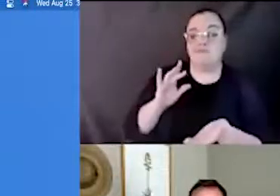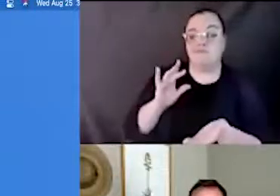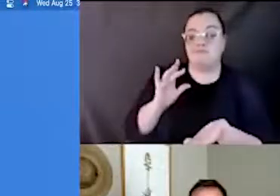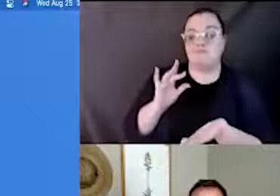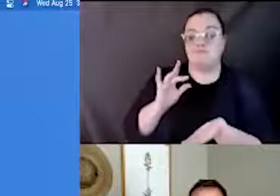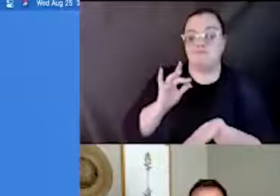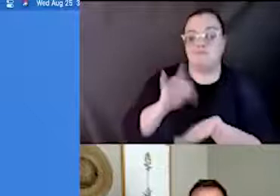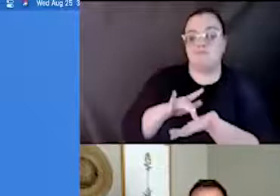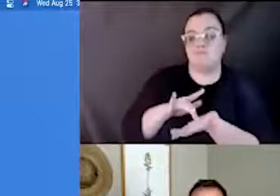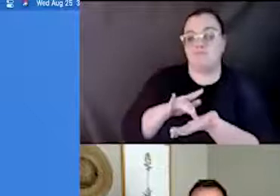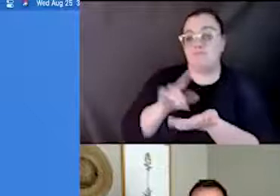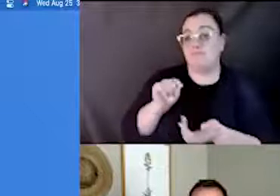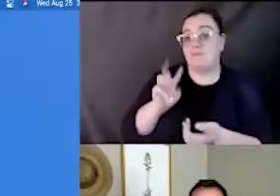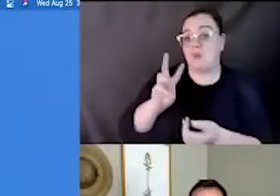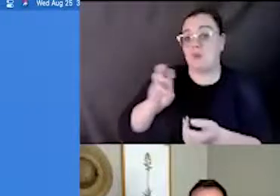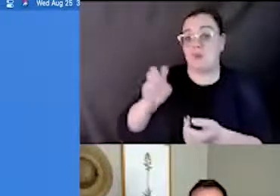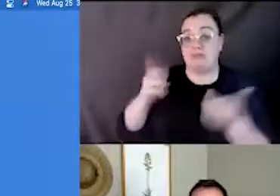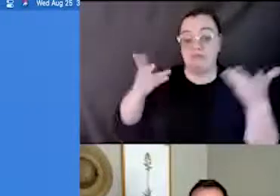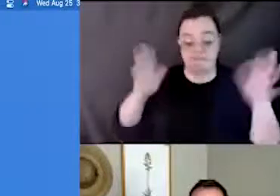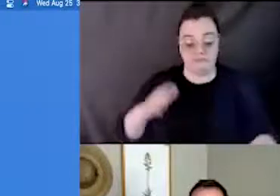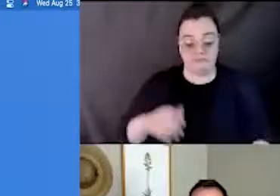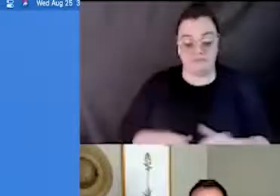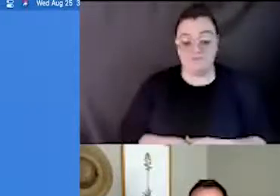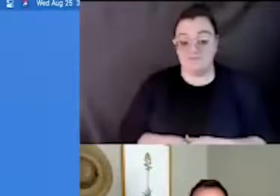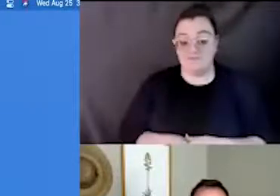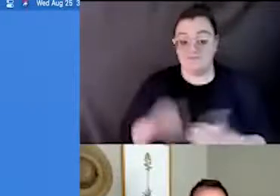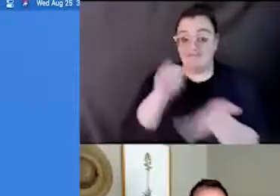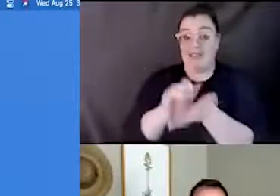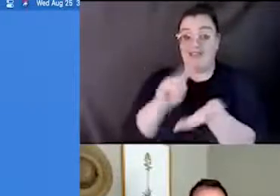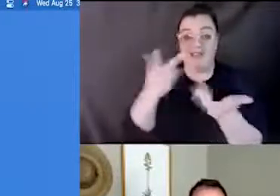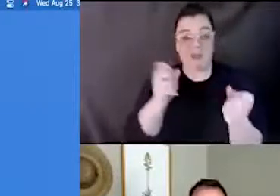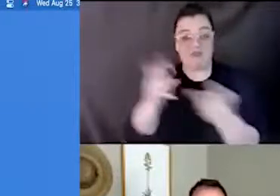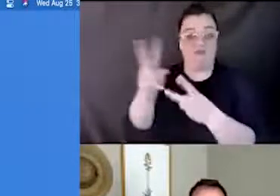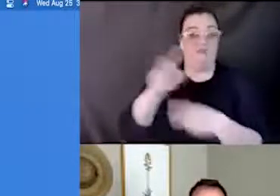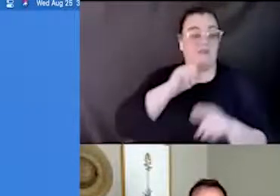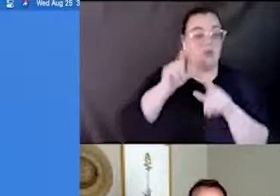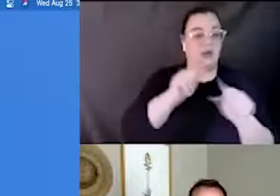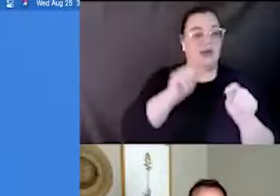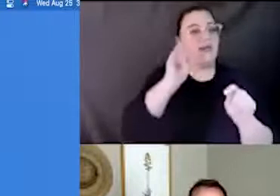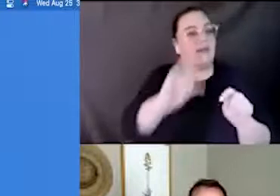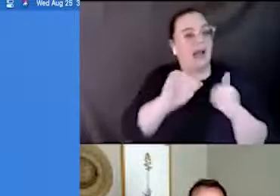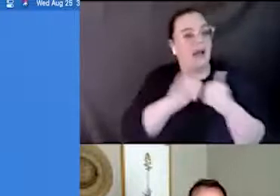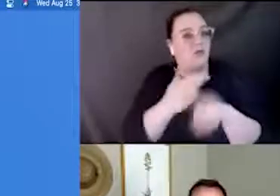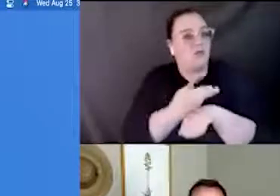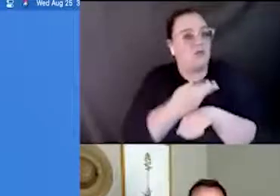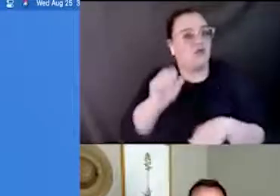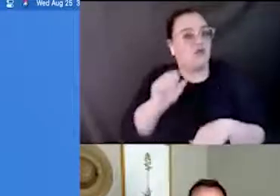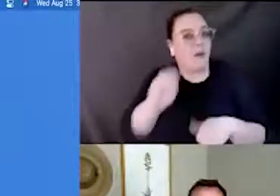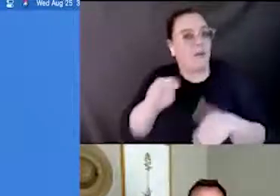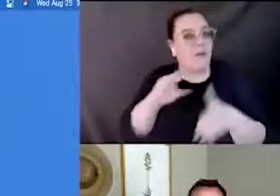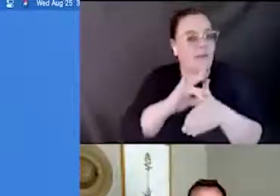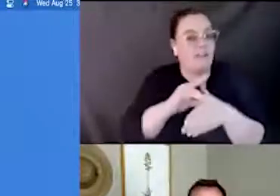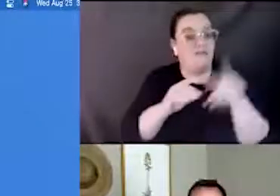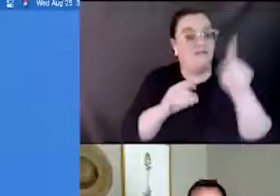and push tweet. And that's it. And that's how you use our ShakeOut social media messaging as seen